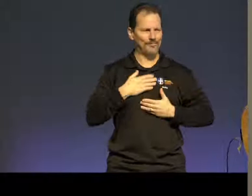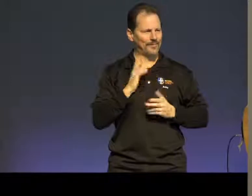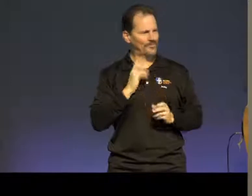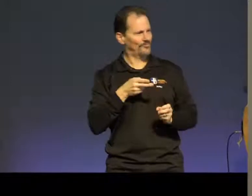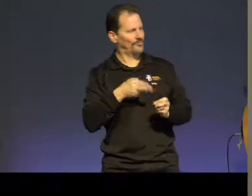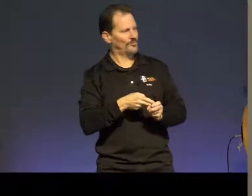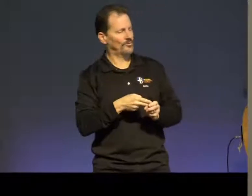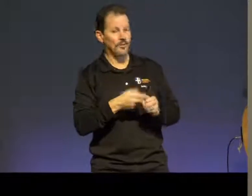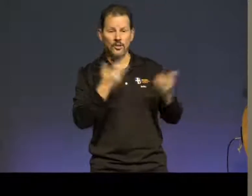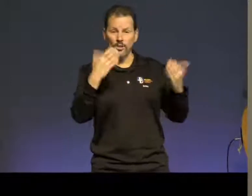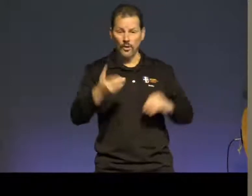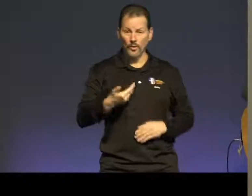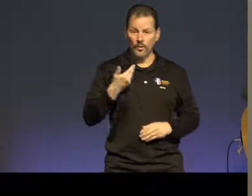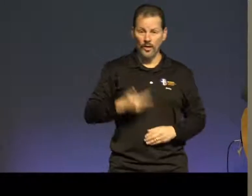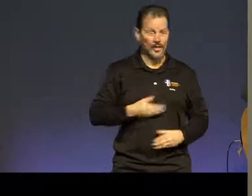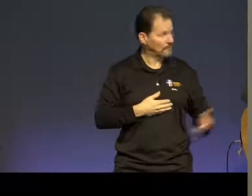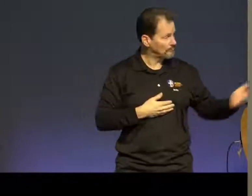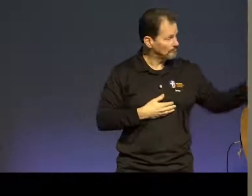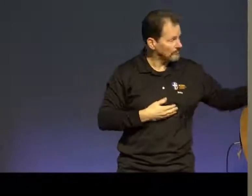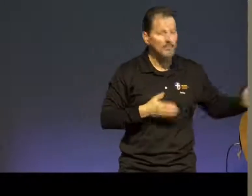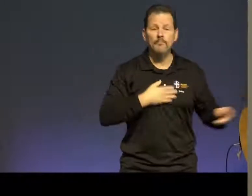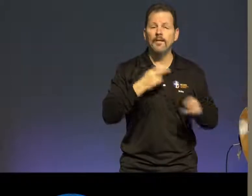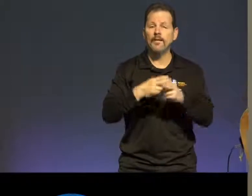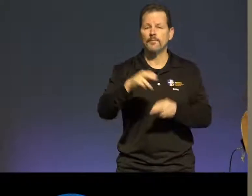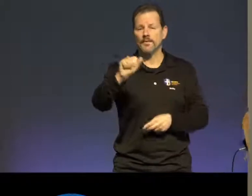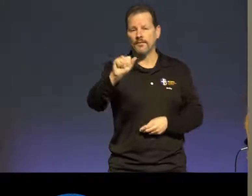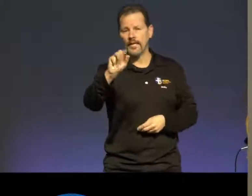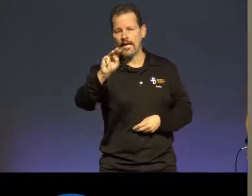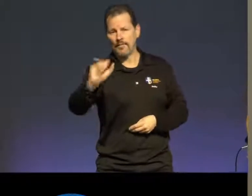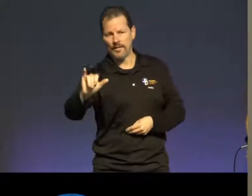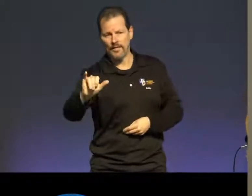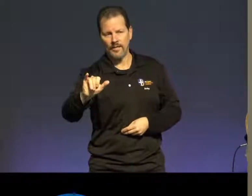If you don't know me, I'm Amy Mastriani. I work in the office here.